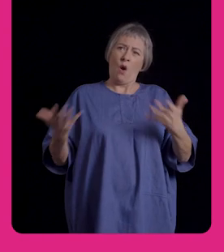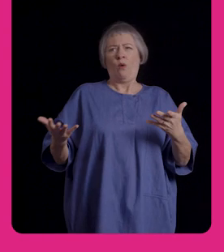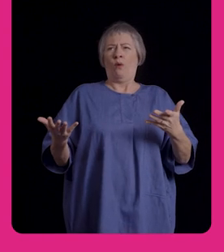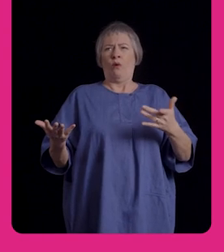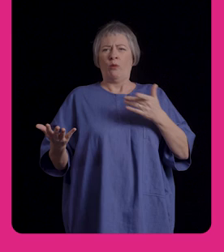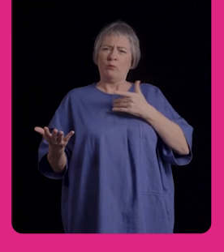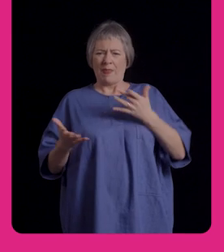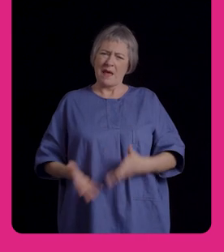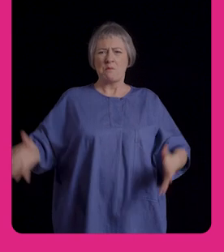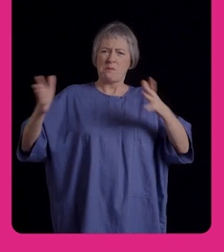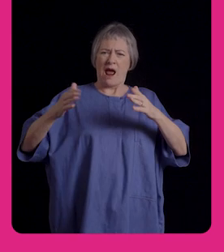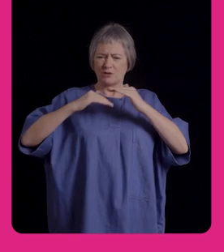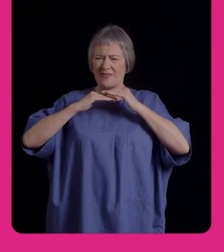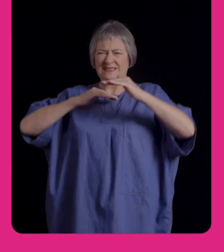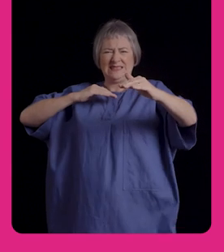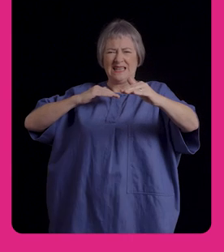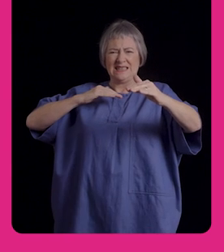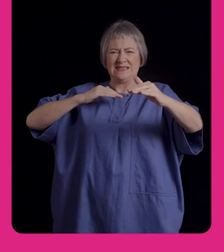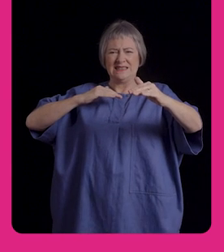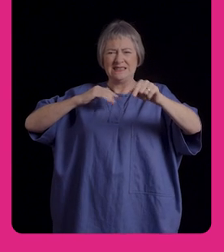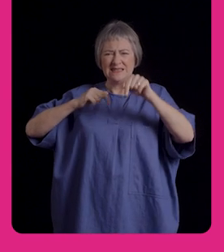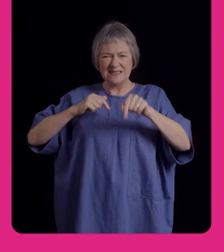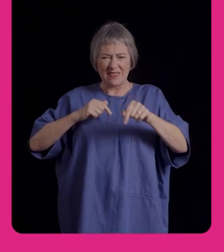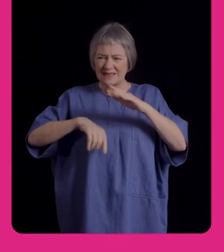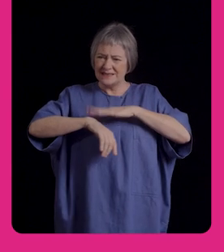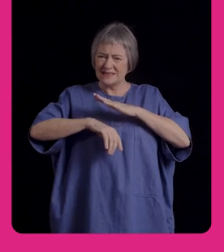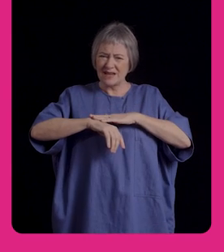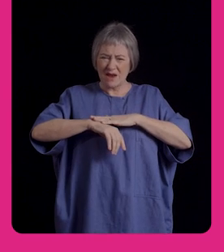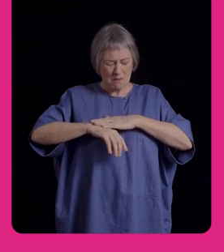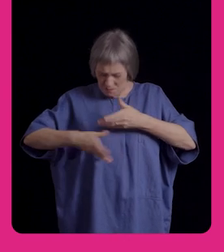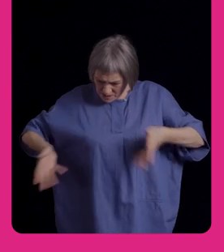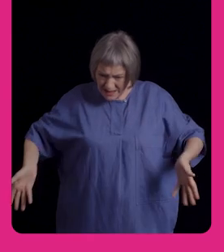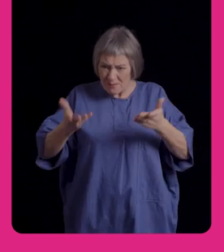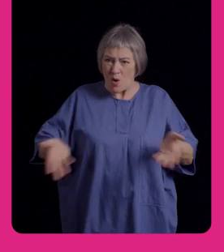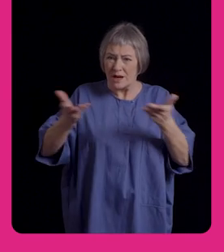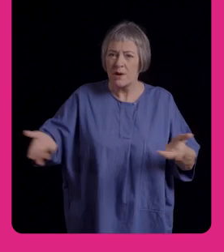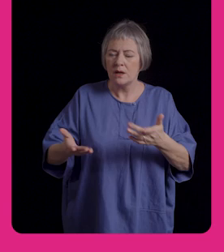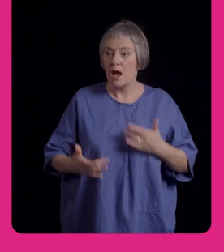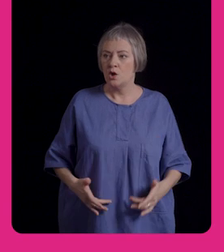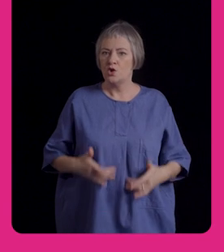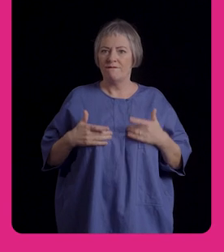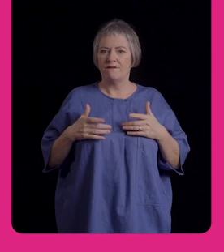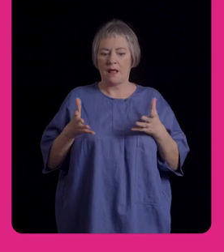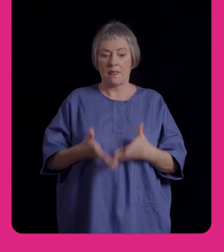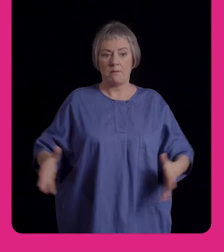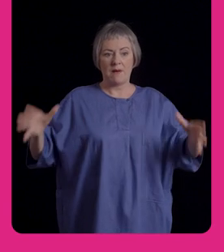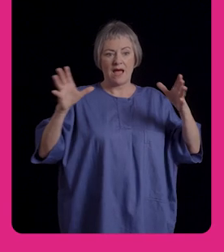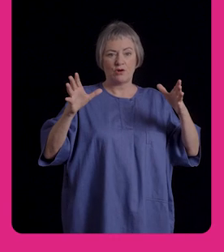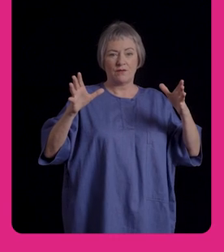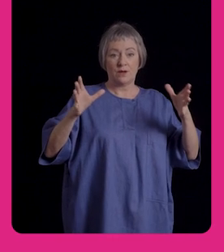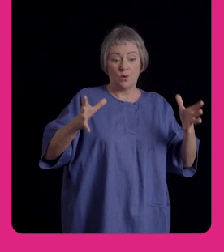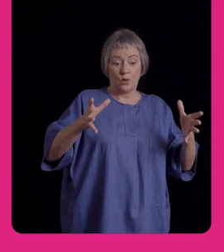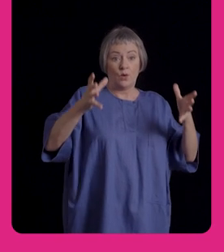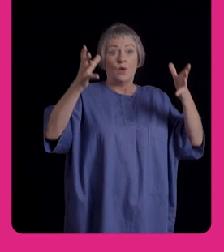buy the provision barrels up on deck at this time. Everything needs to be battened. Get a move on, please. And you actually feel the barrel being